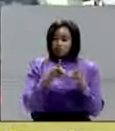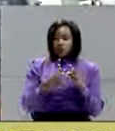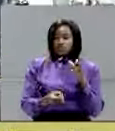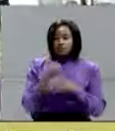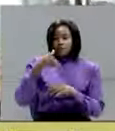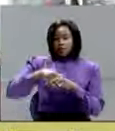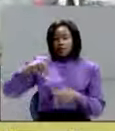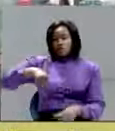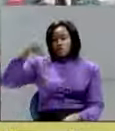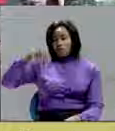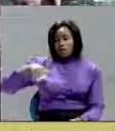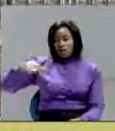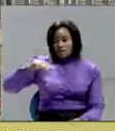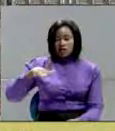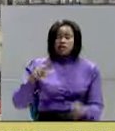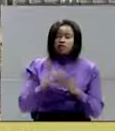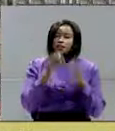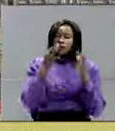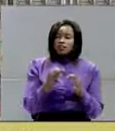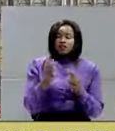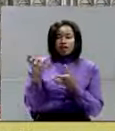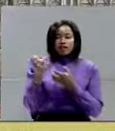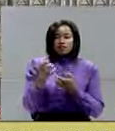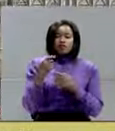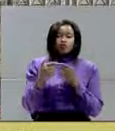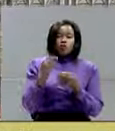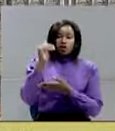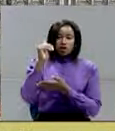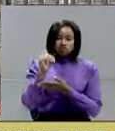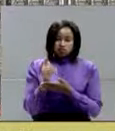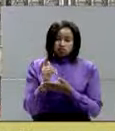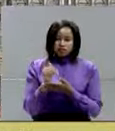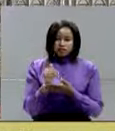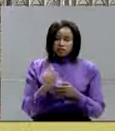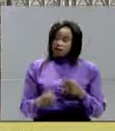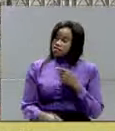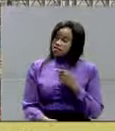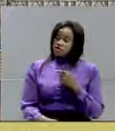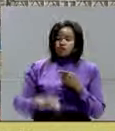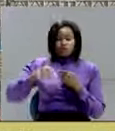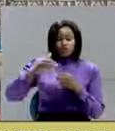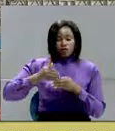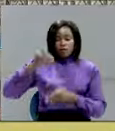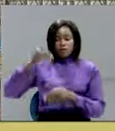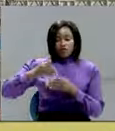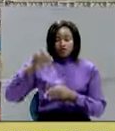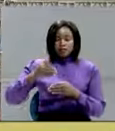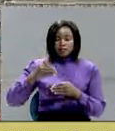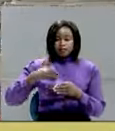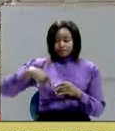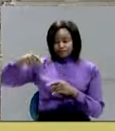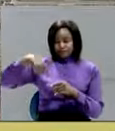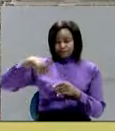Northern Corridor, cargo traffic is expected to decrease significantly at these key regional border crossings. Dennis